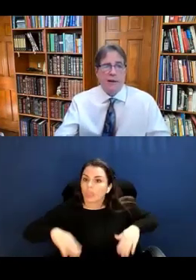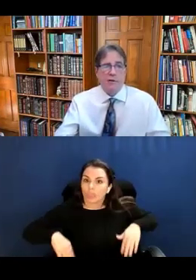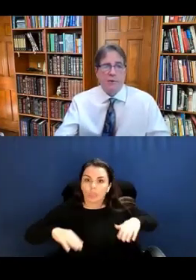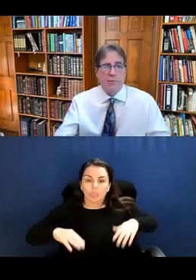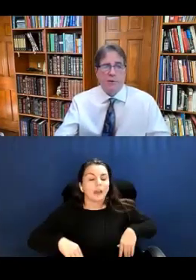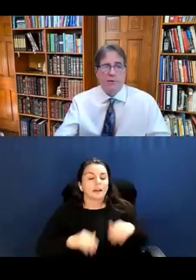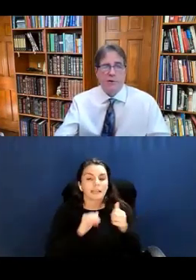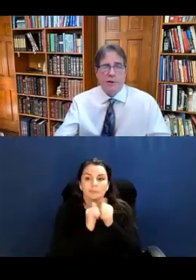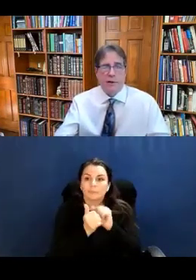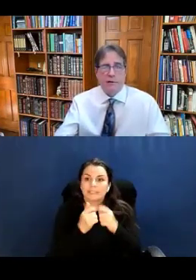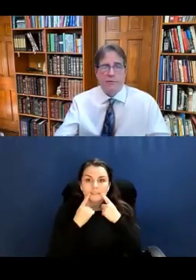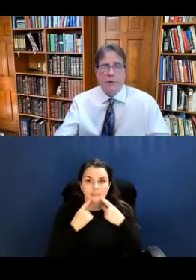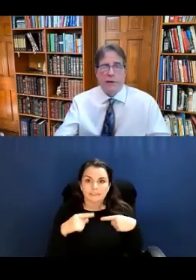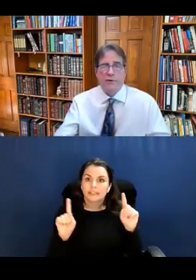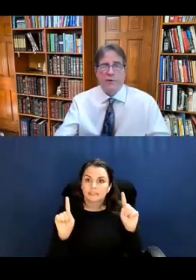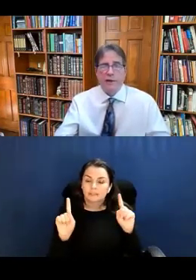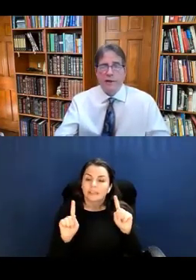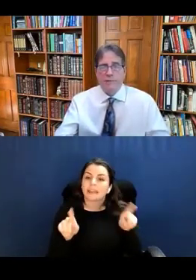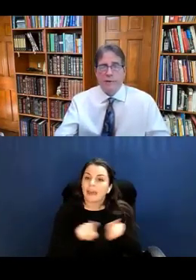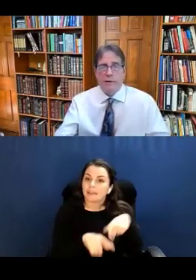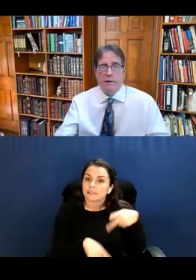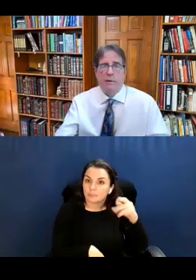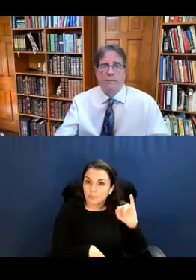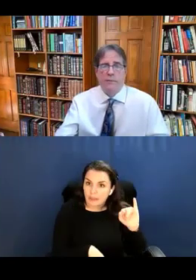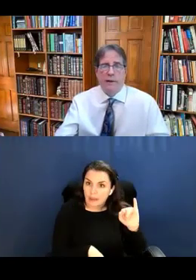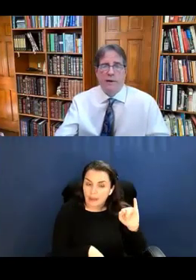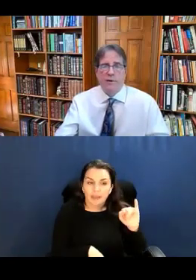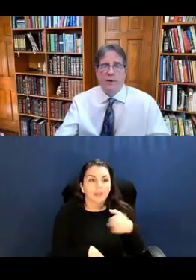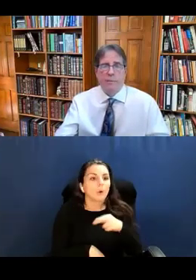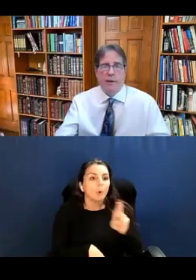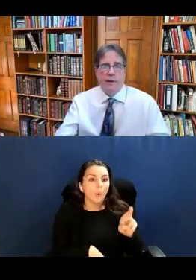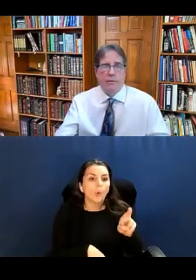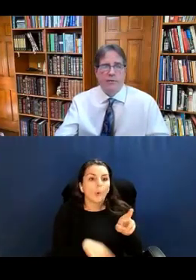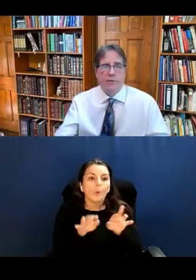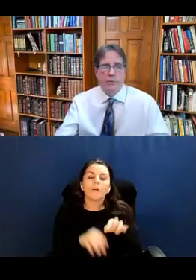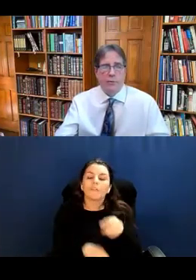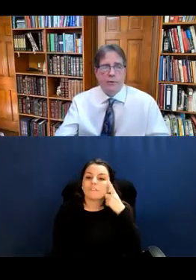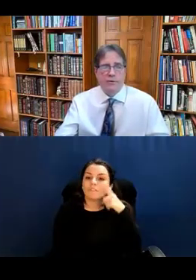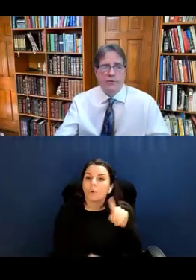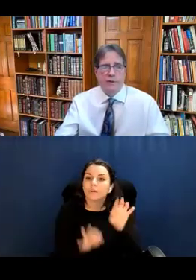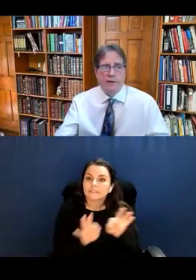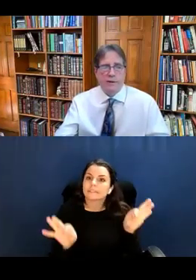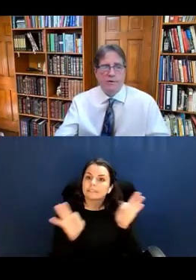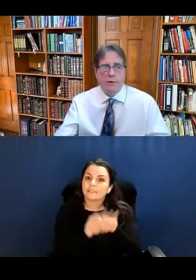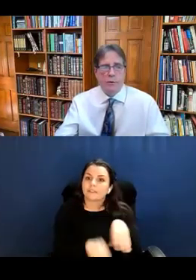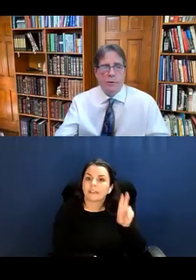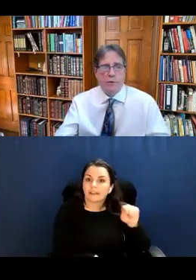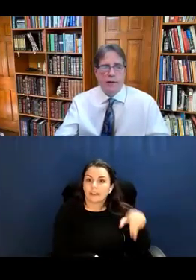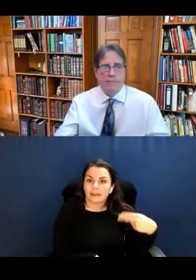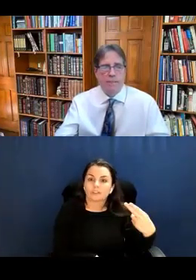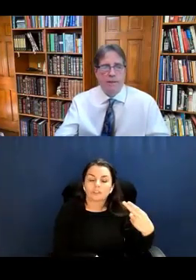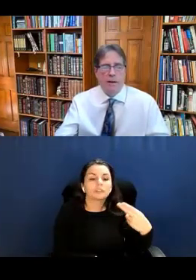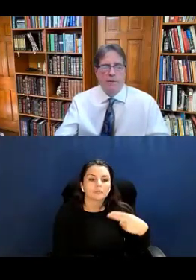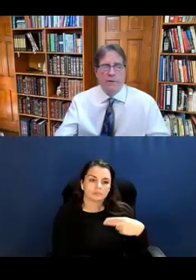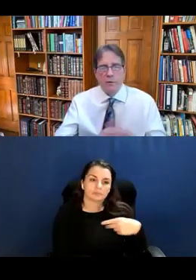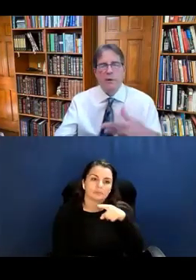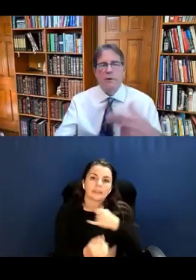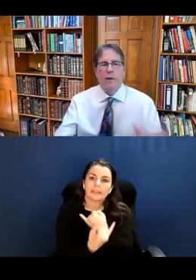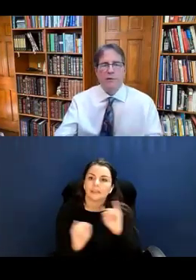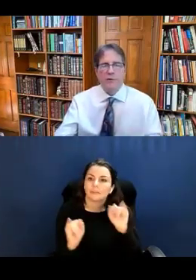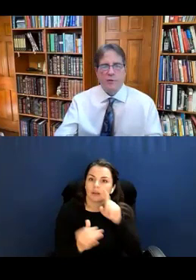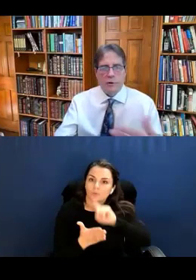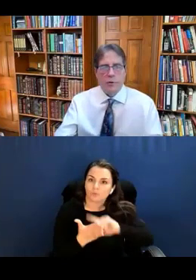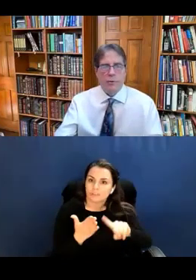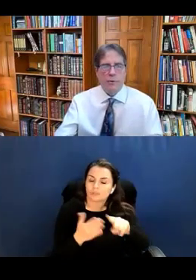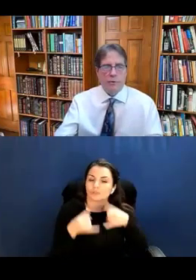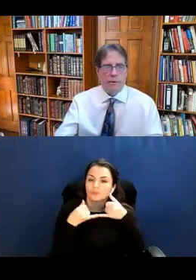successfully as principal investigator for a significant NIH independent research award, such as R01 grant. This only